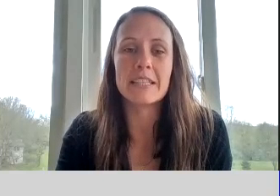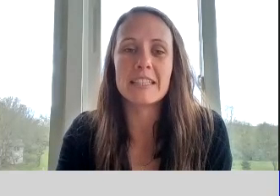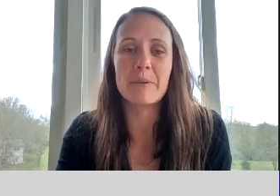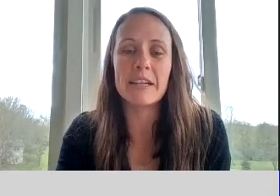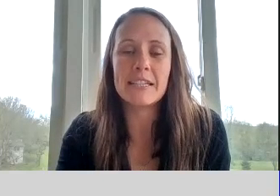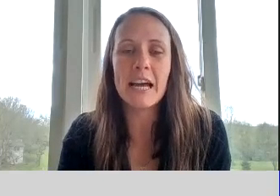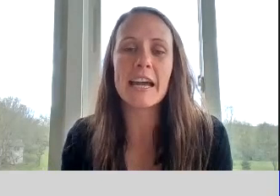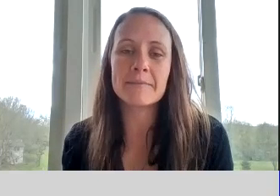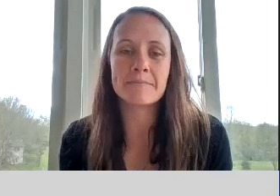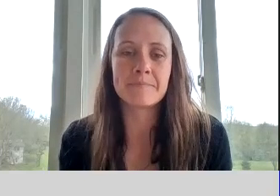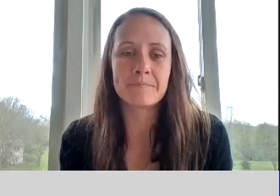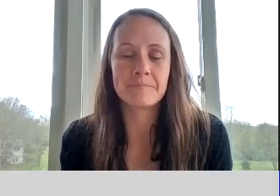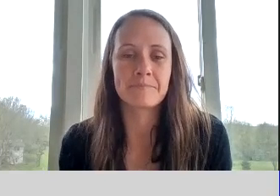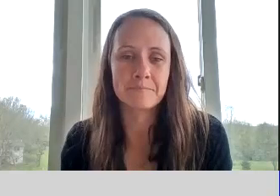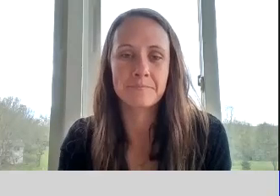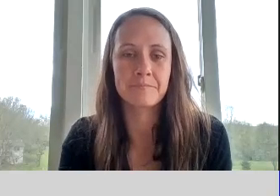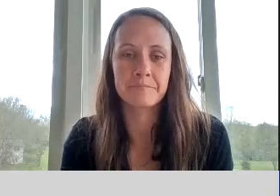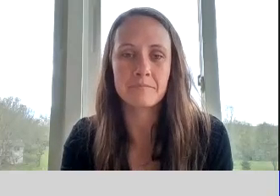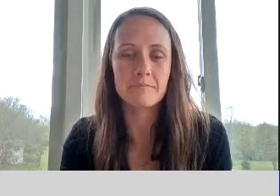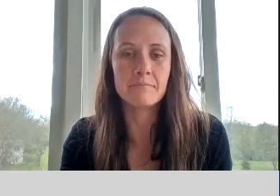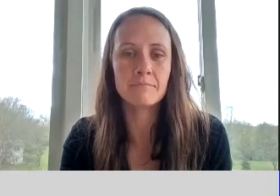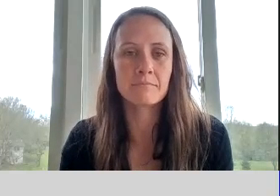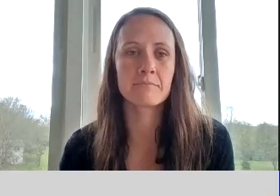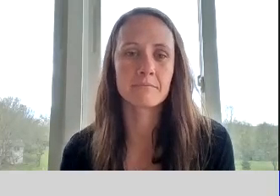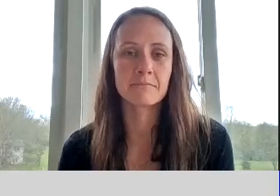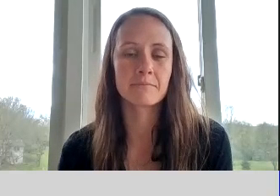right, I'm gonna spin our die.